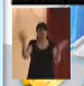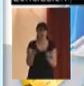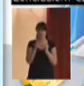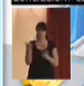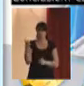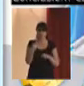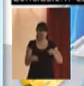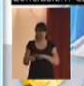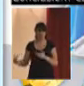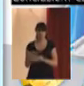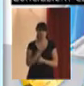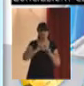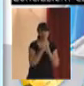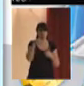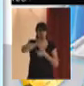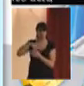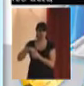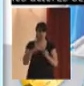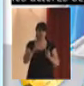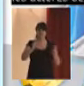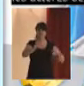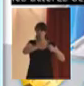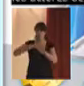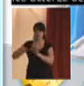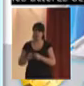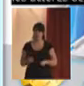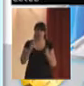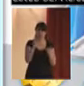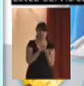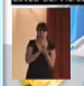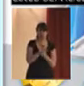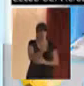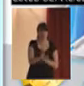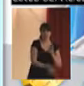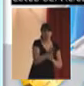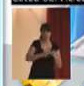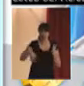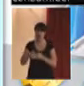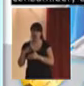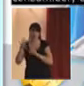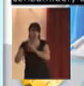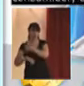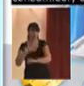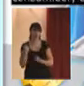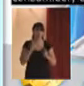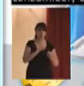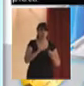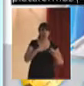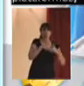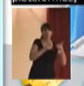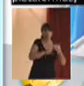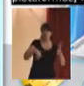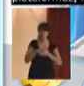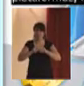accessibility. So it's necessary to involve all the players in the chain, so the from the producer to the user,